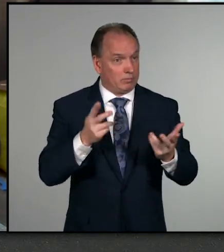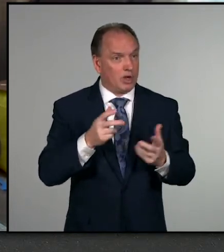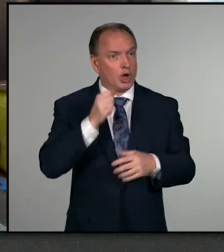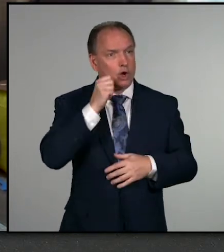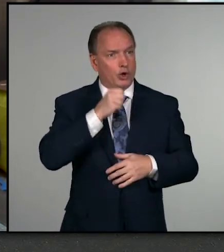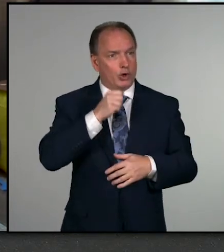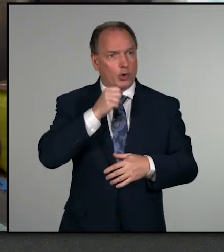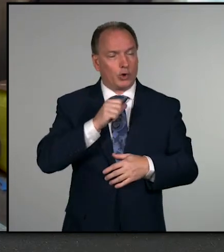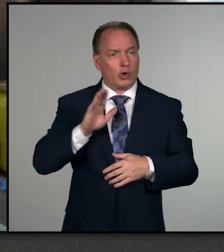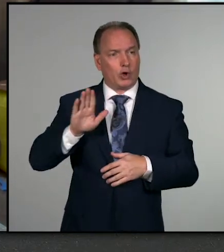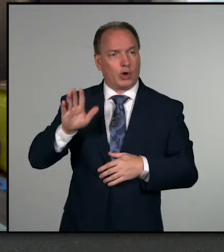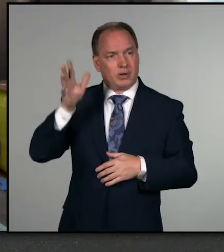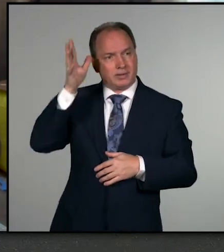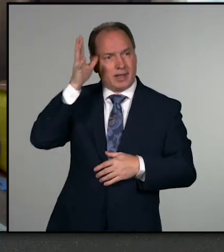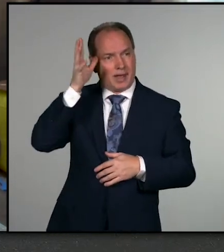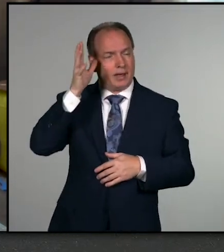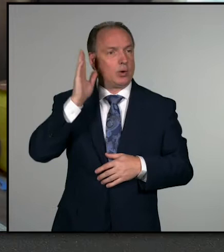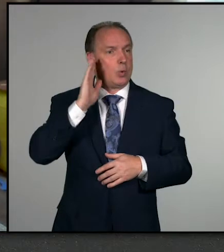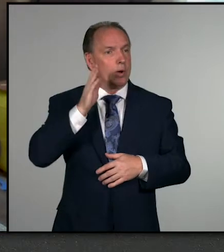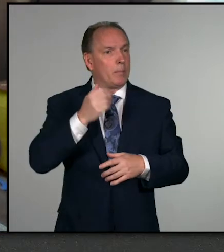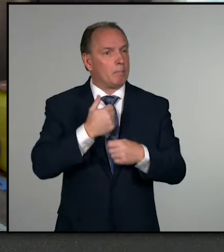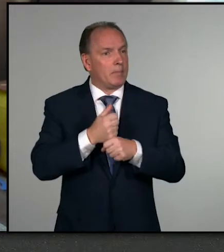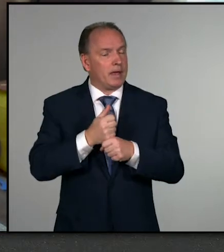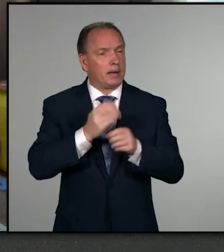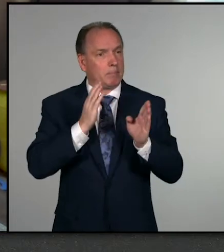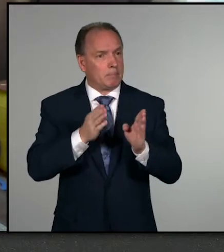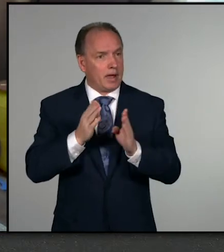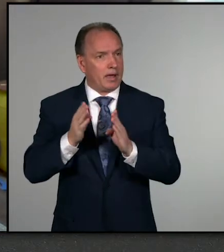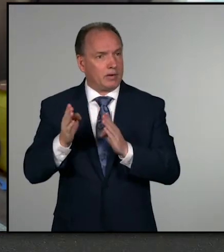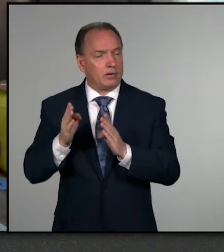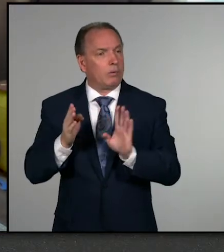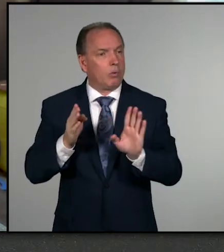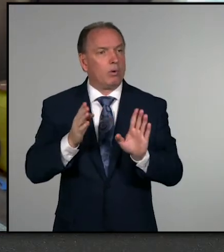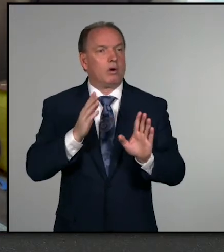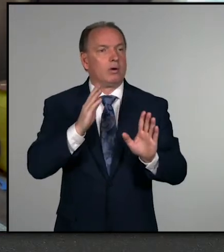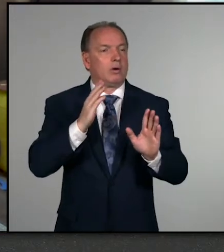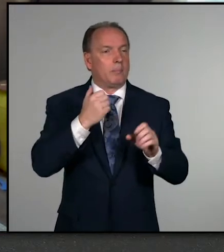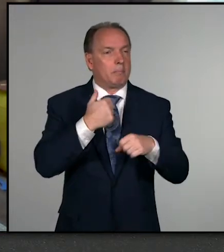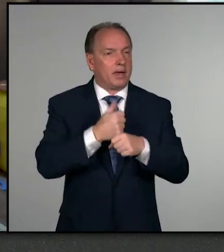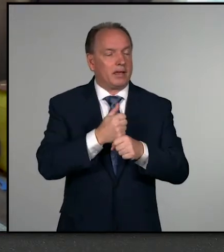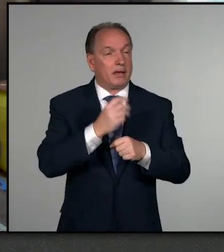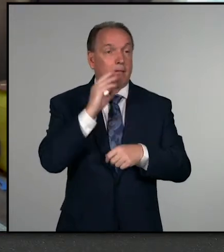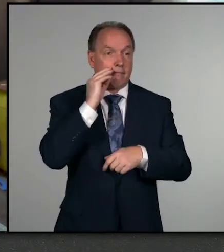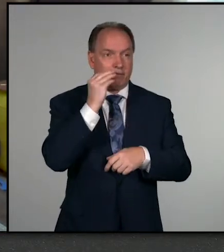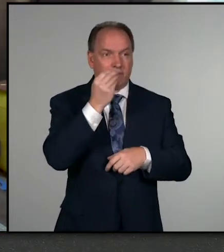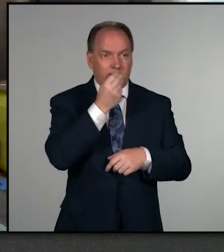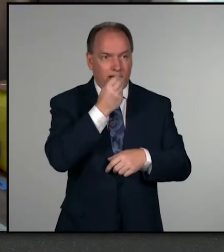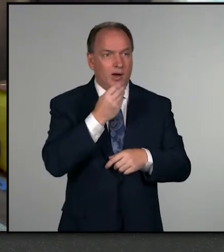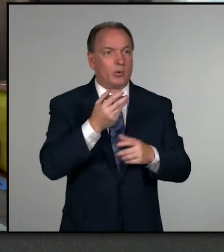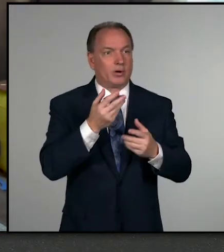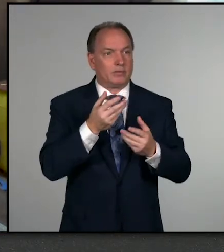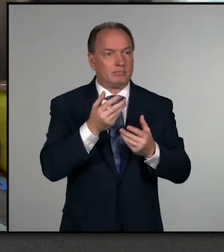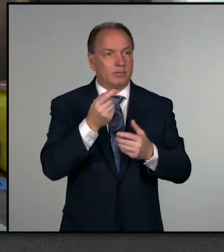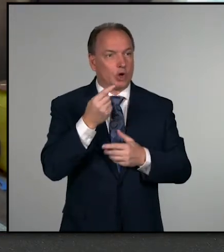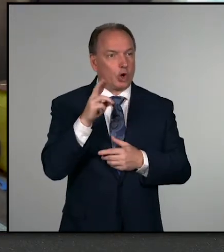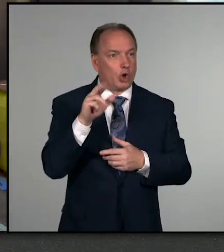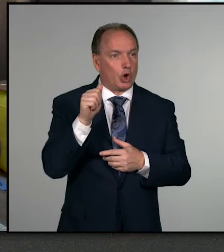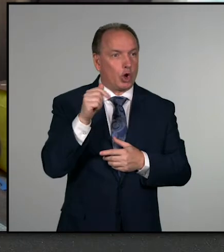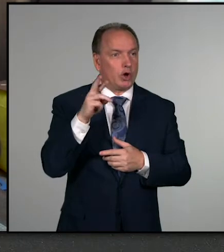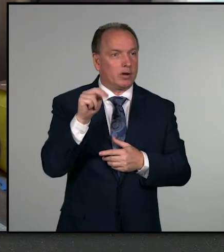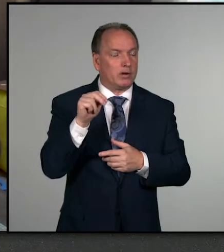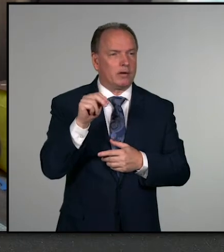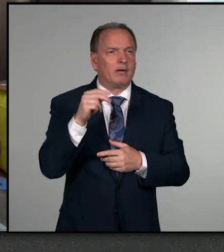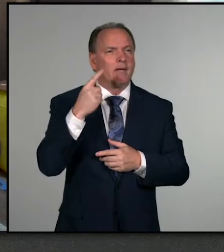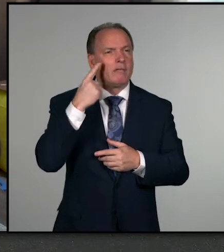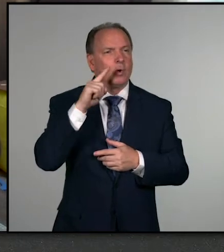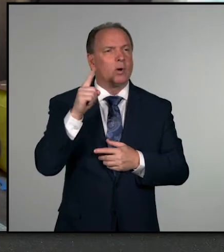her father who are going to be making making a flower garden for someone